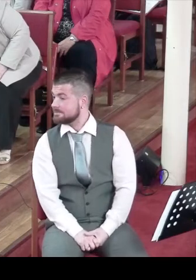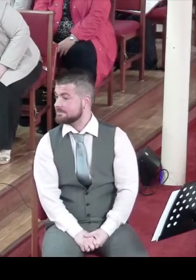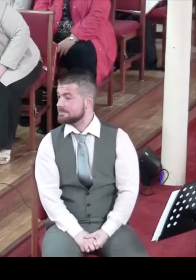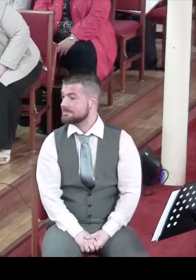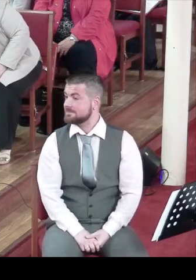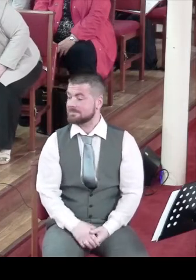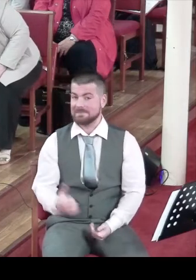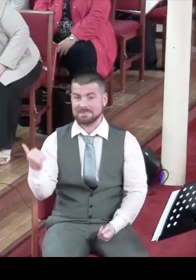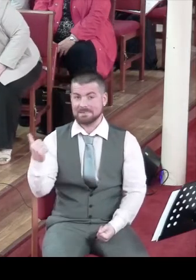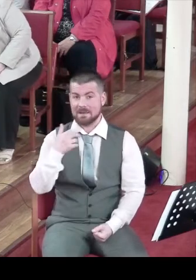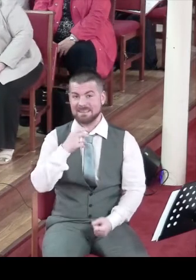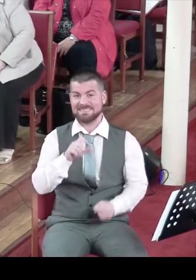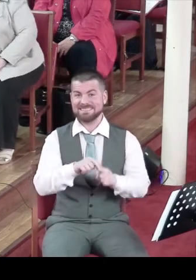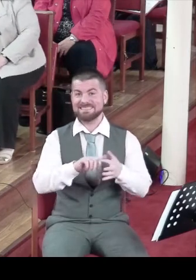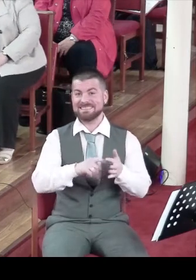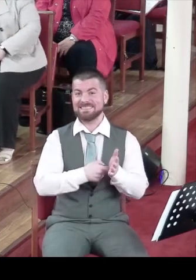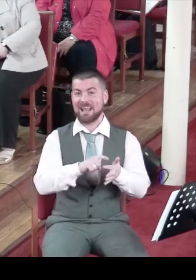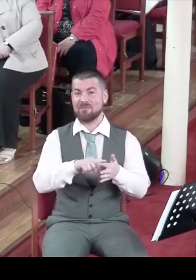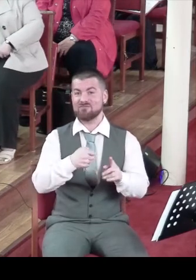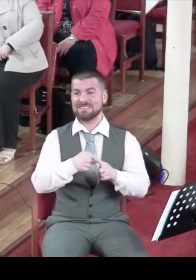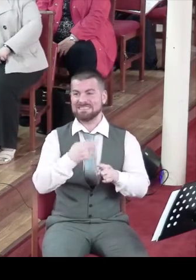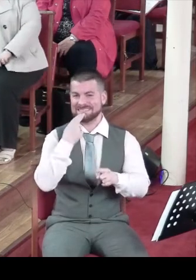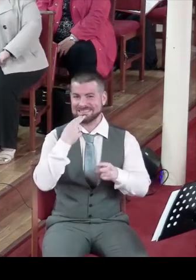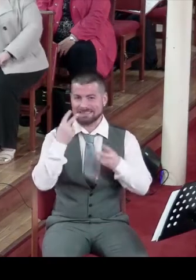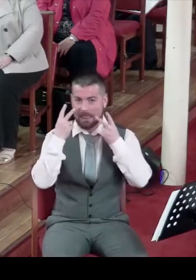I need to put my specs on to do this.